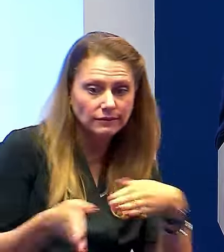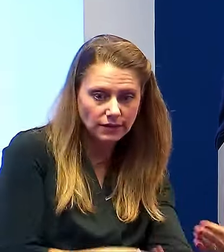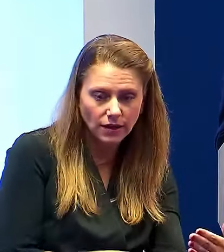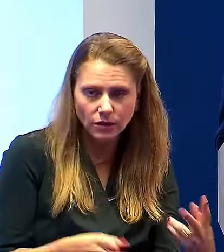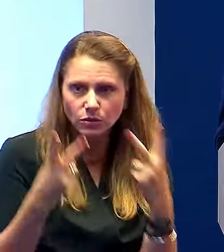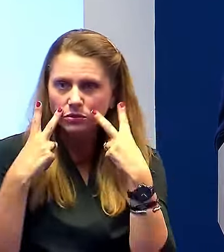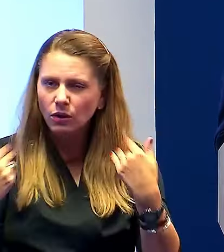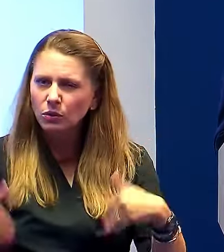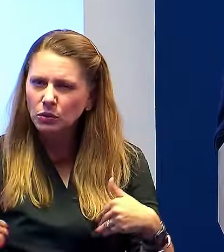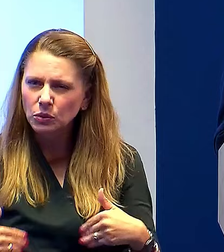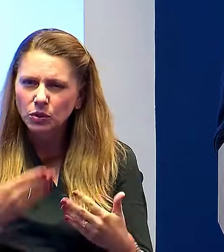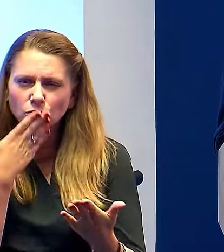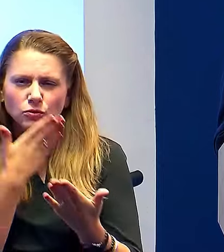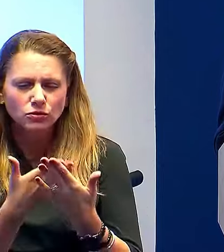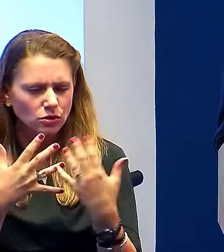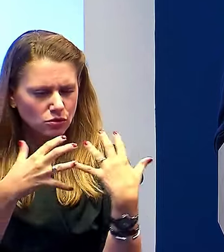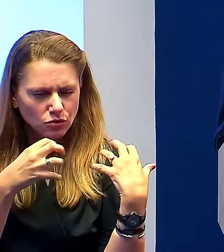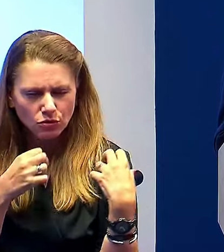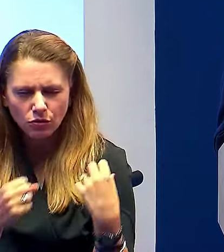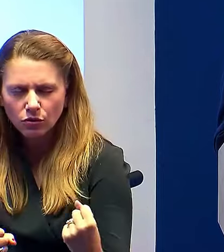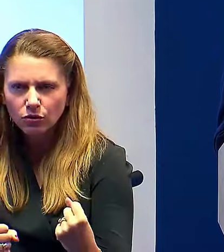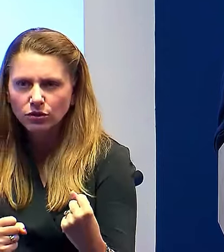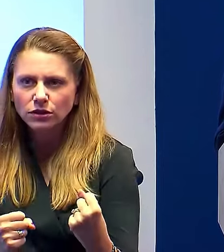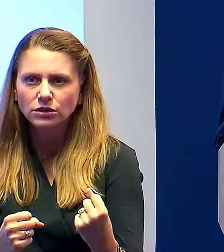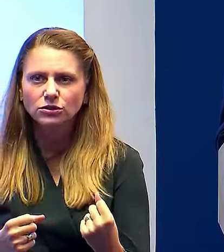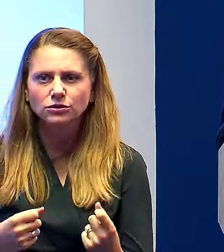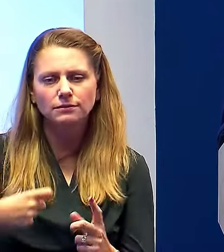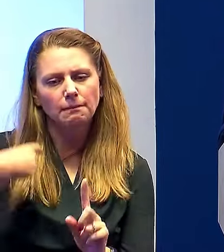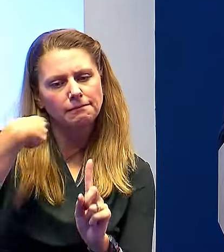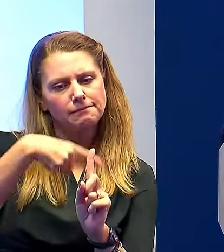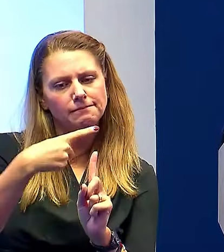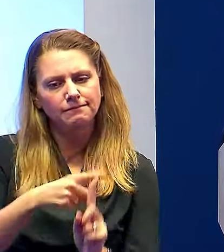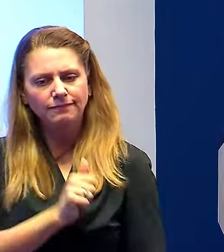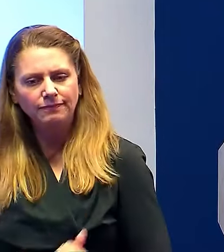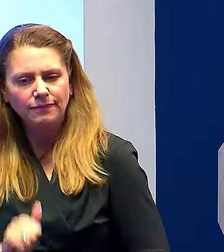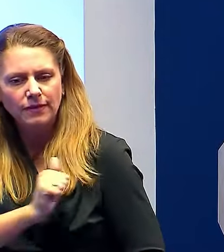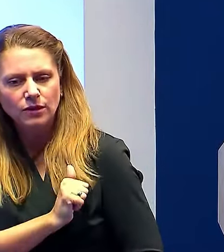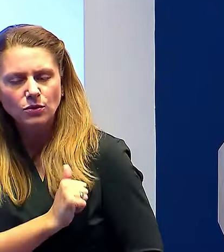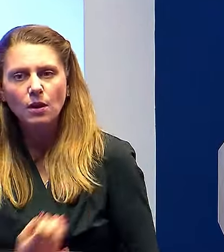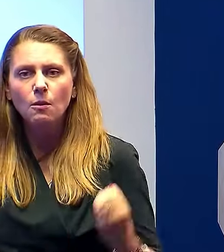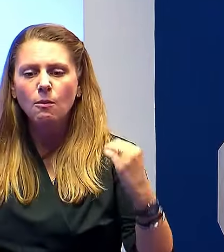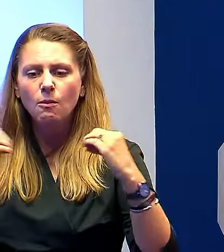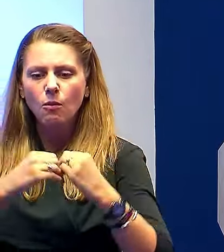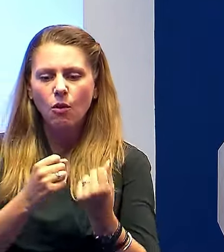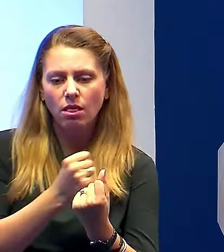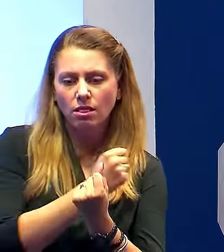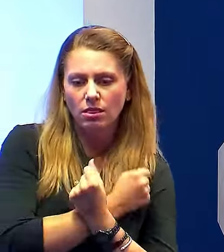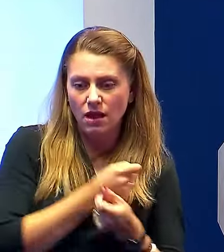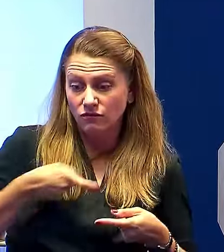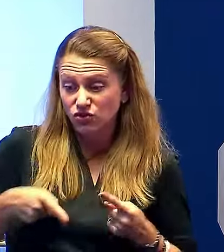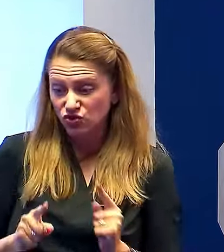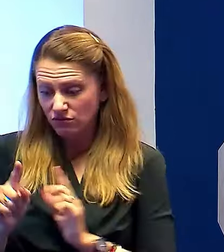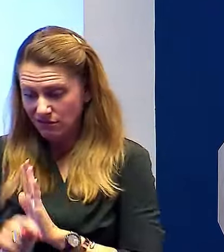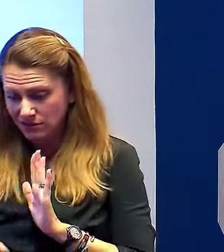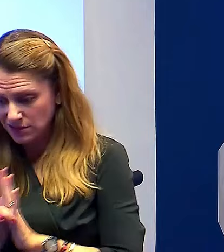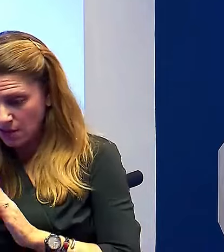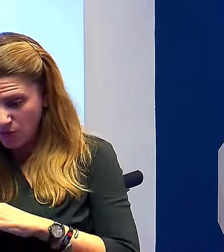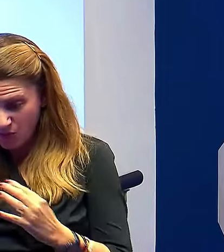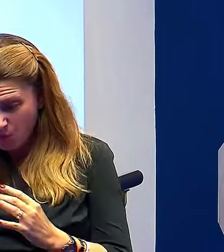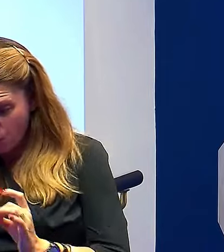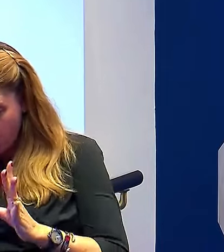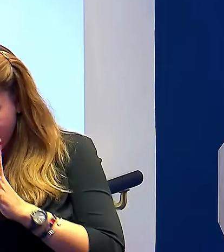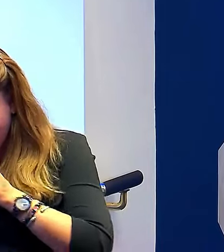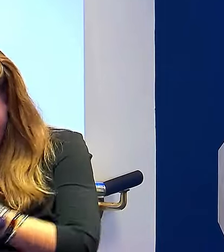more good humor in the face of discomfort, more love in an era of hate, and more devotion to duty than